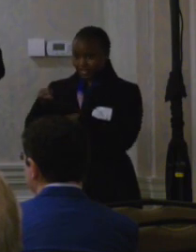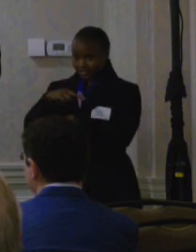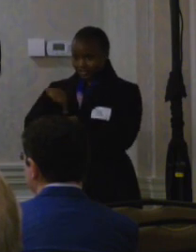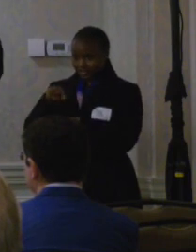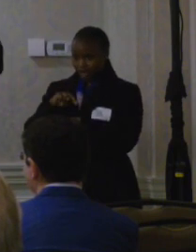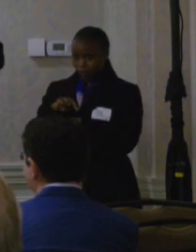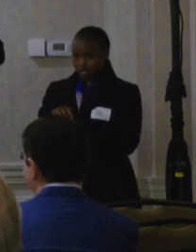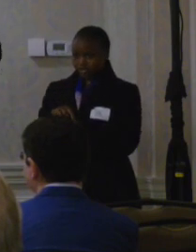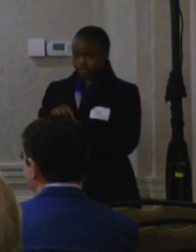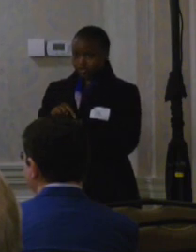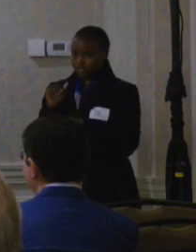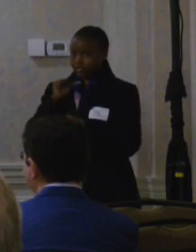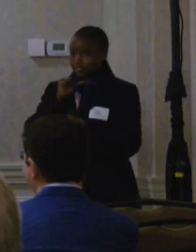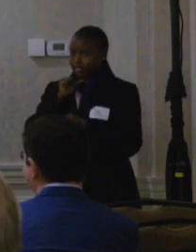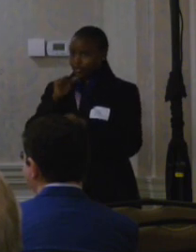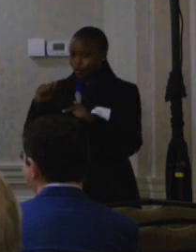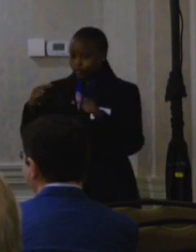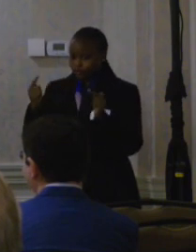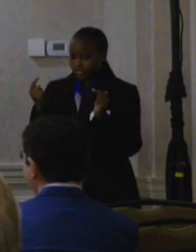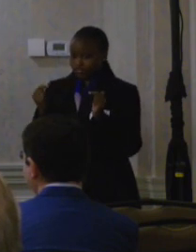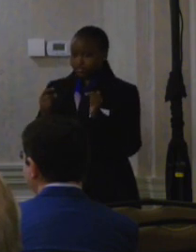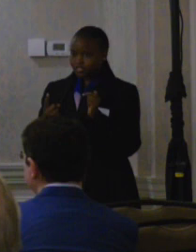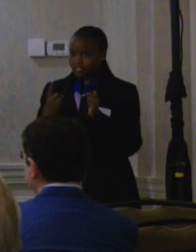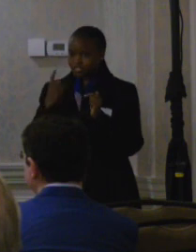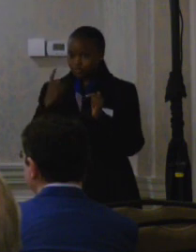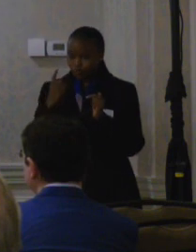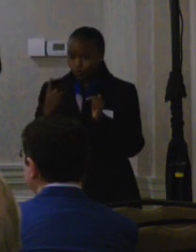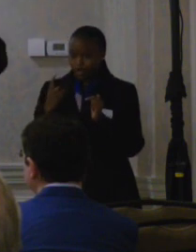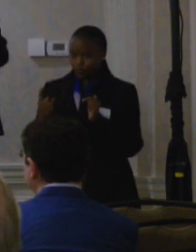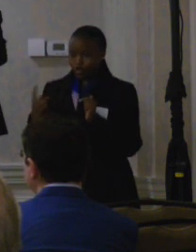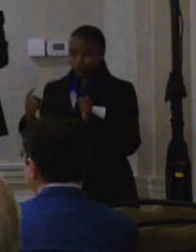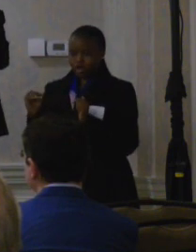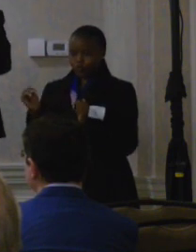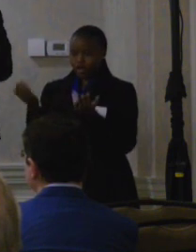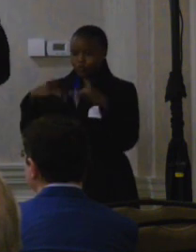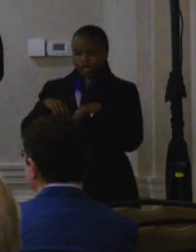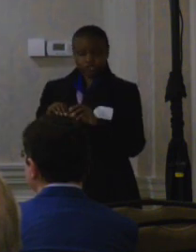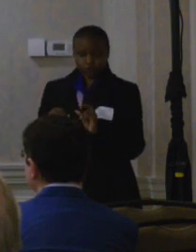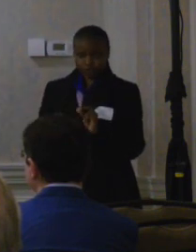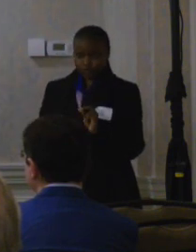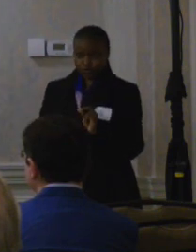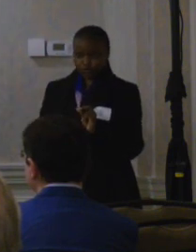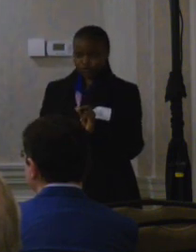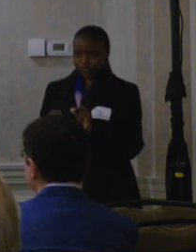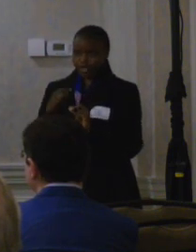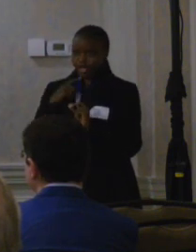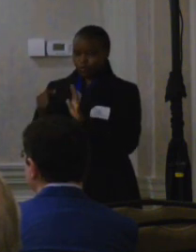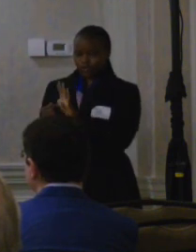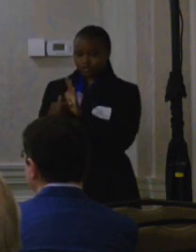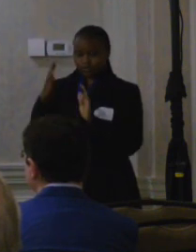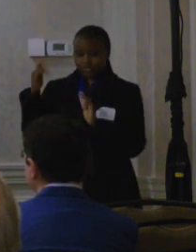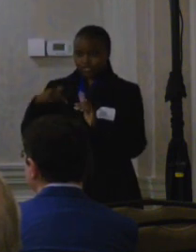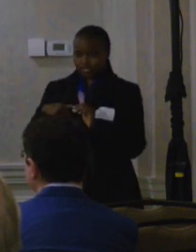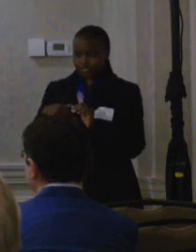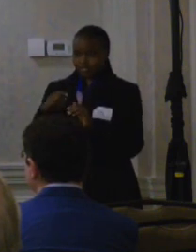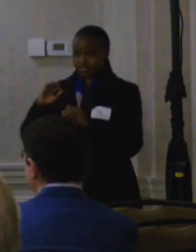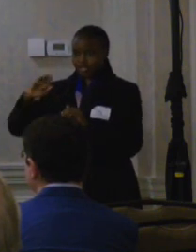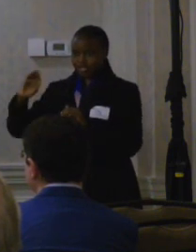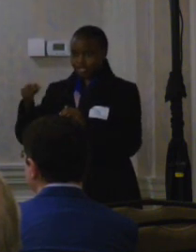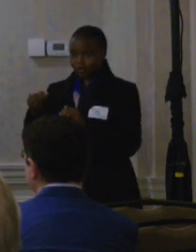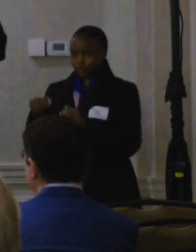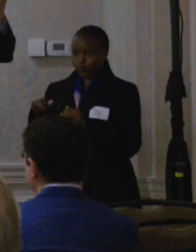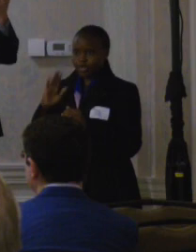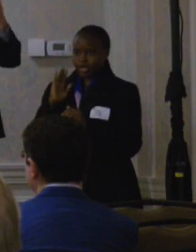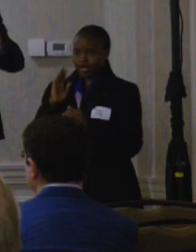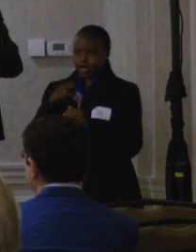time. There's no effectiveness in these one-shot workshops. I once presented this in the town where my retired parents live.